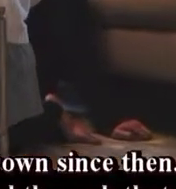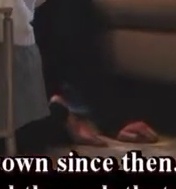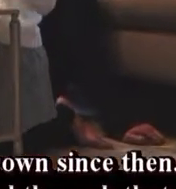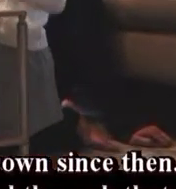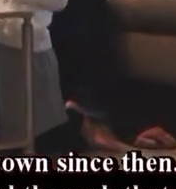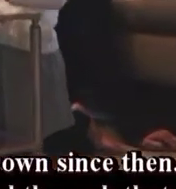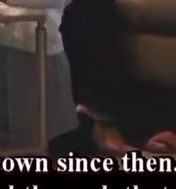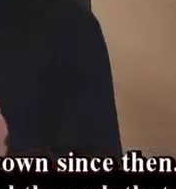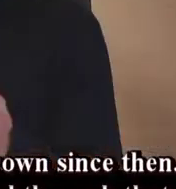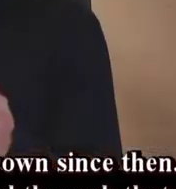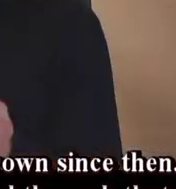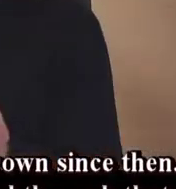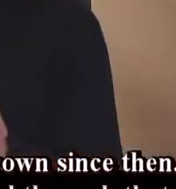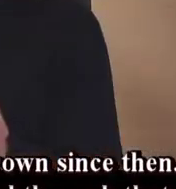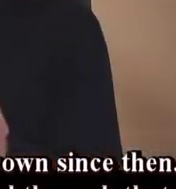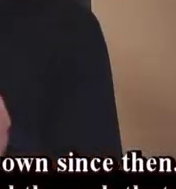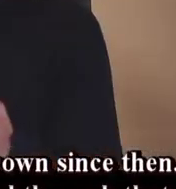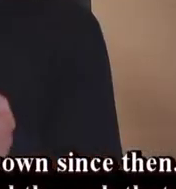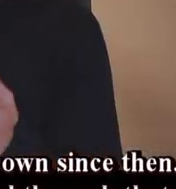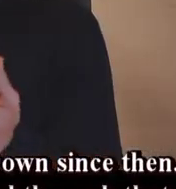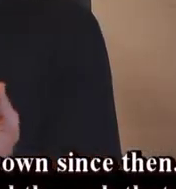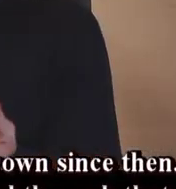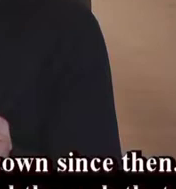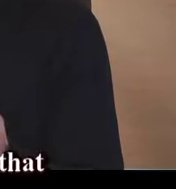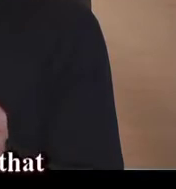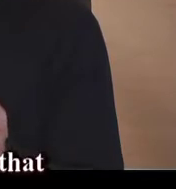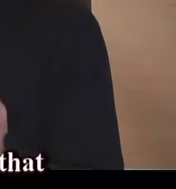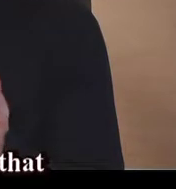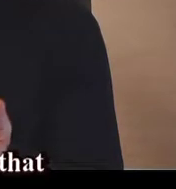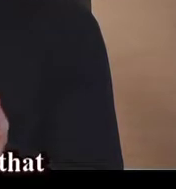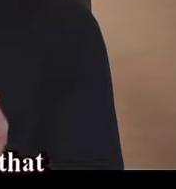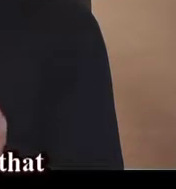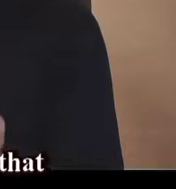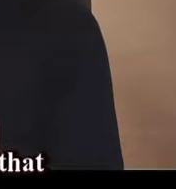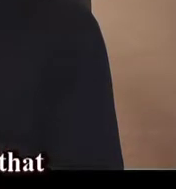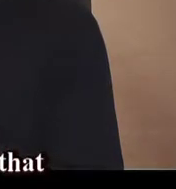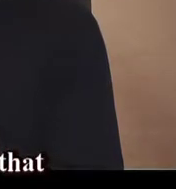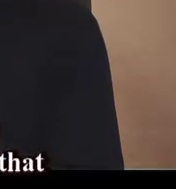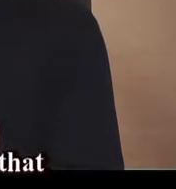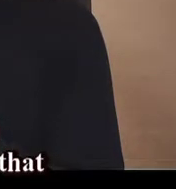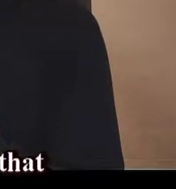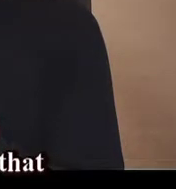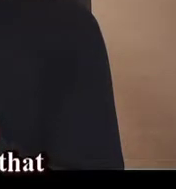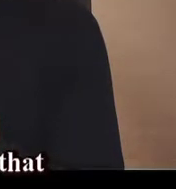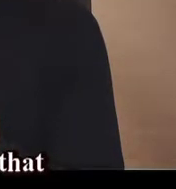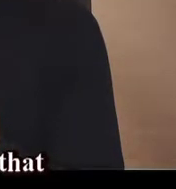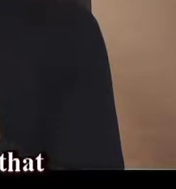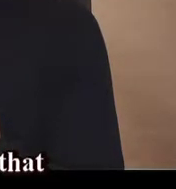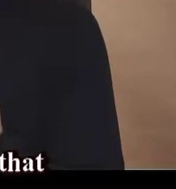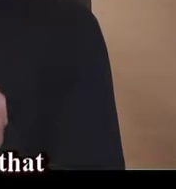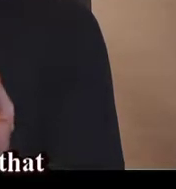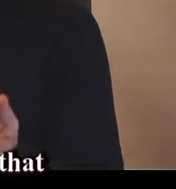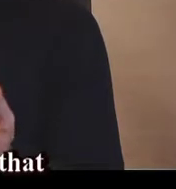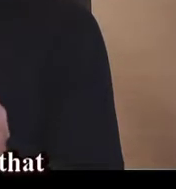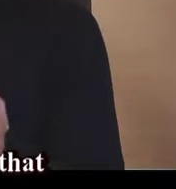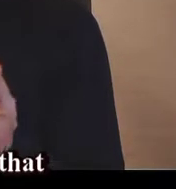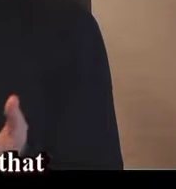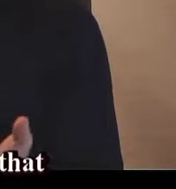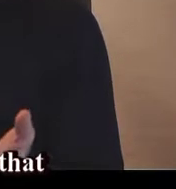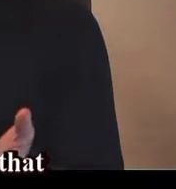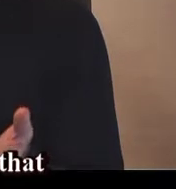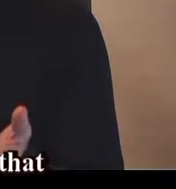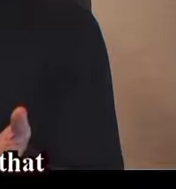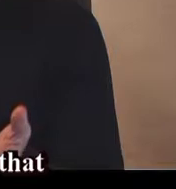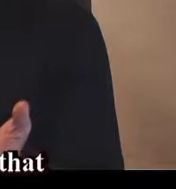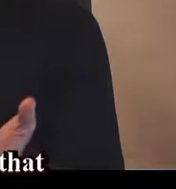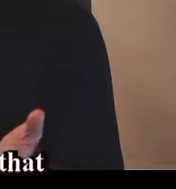grown since then, and I've seen how God has worked through that, it's so clear to me that it's critical that I impart